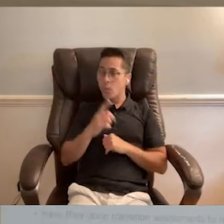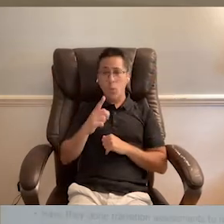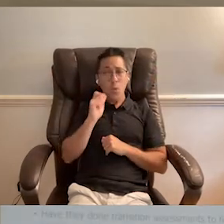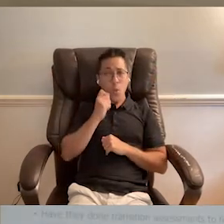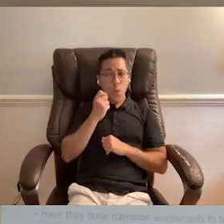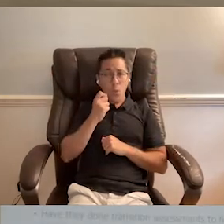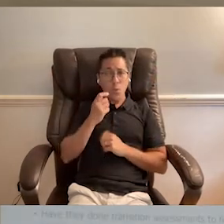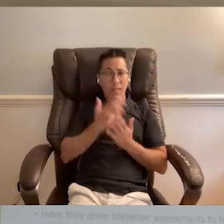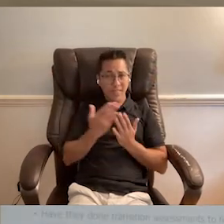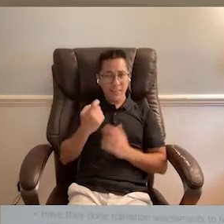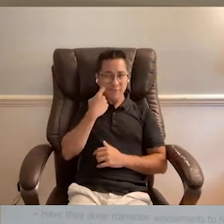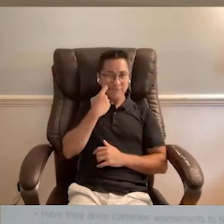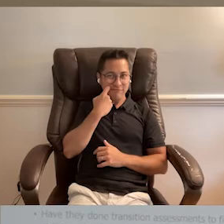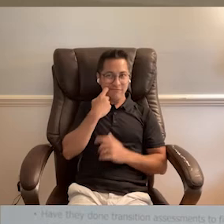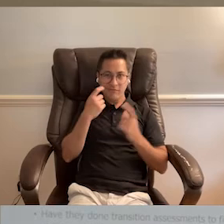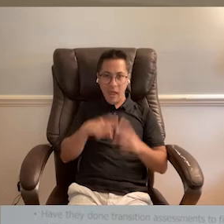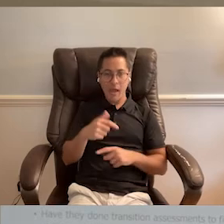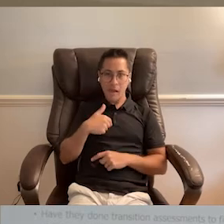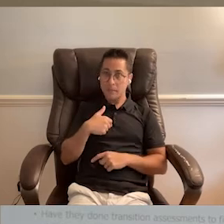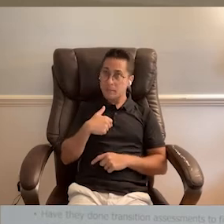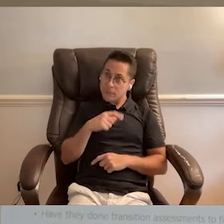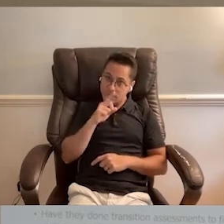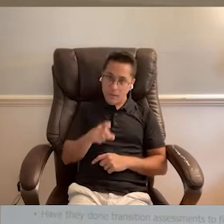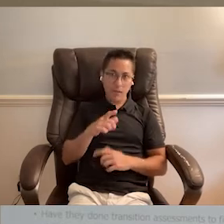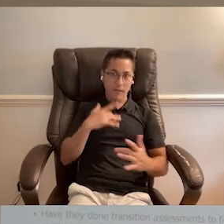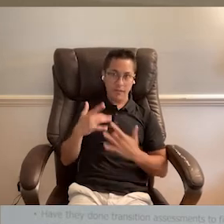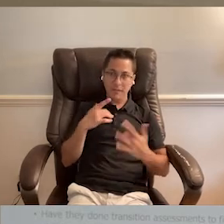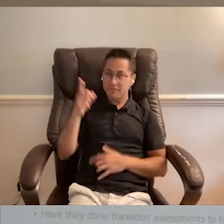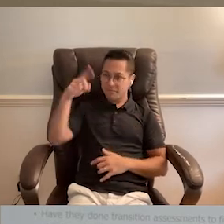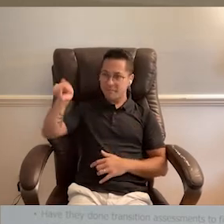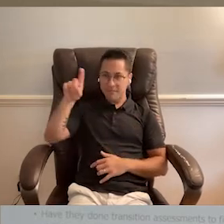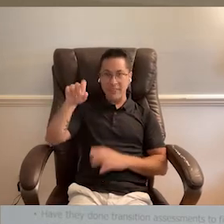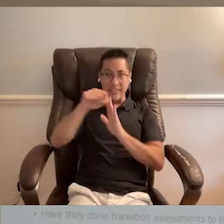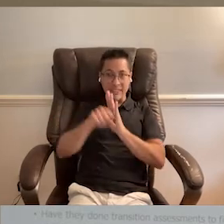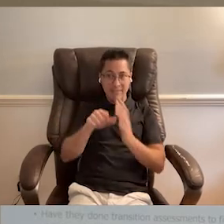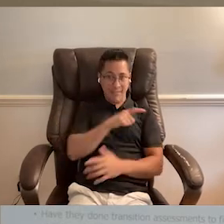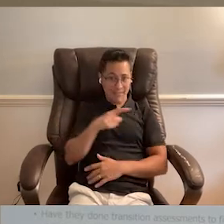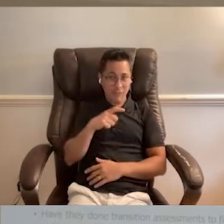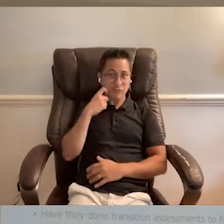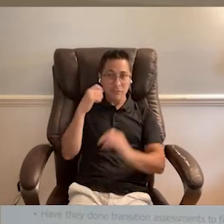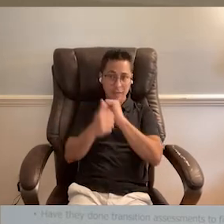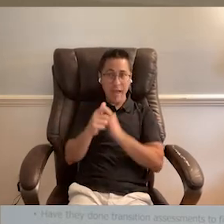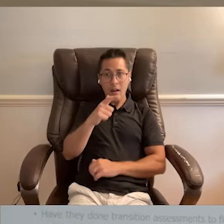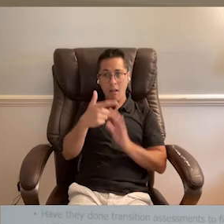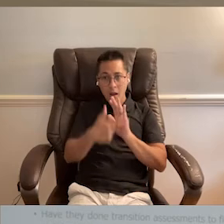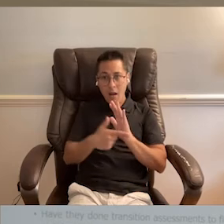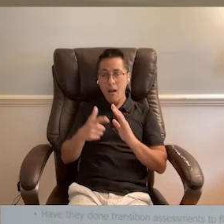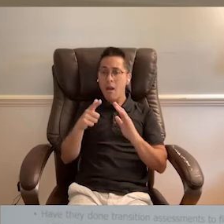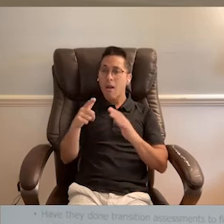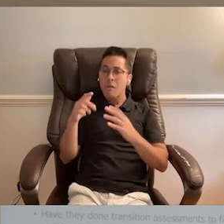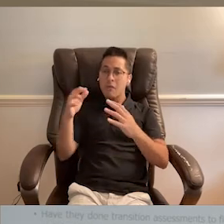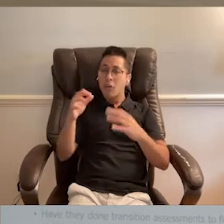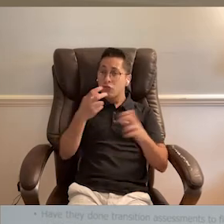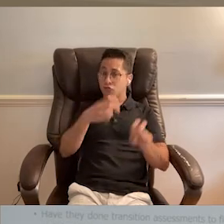happened, I'm so excited. State legislature passed a law to move transition planning down